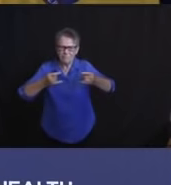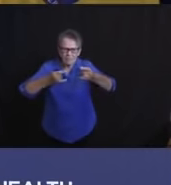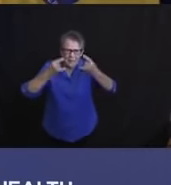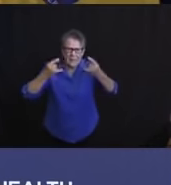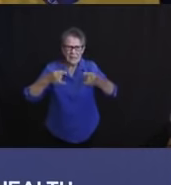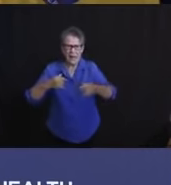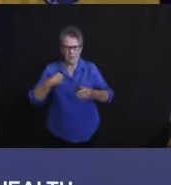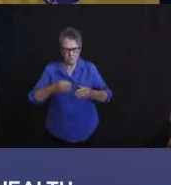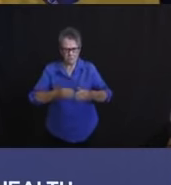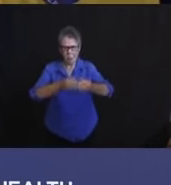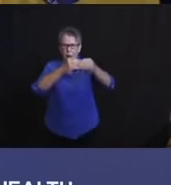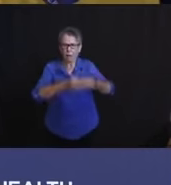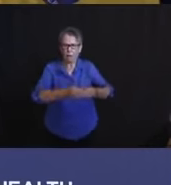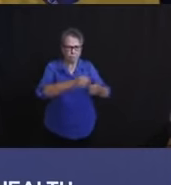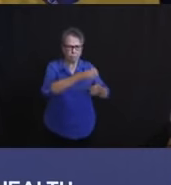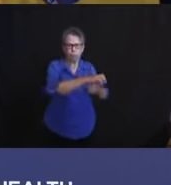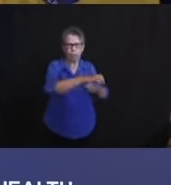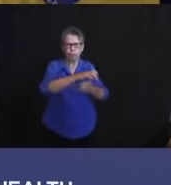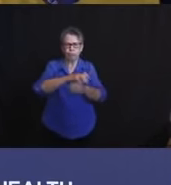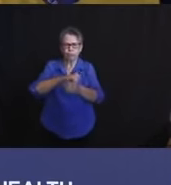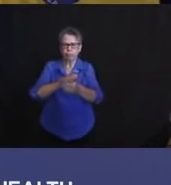So